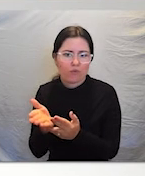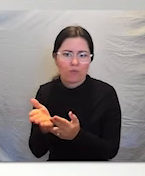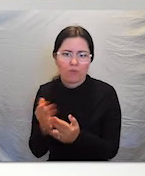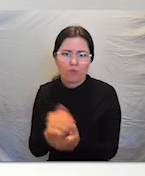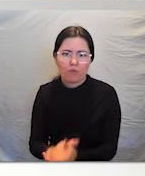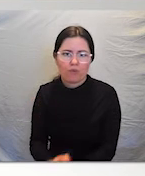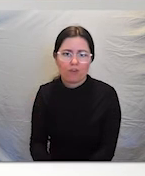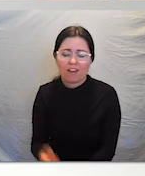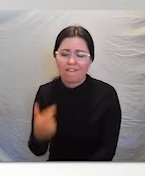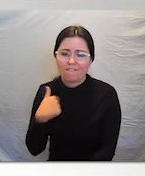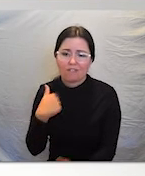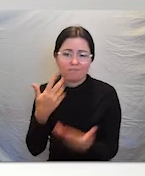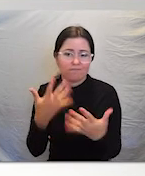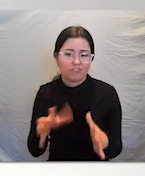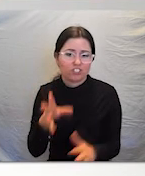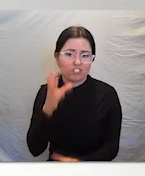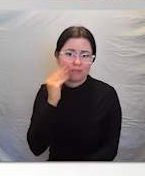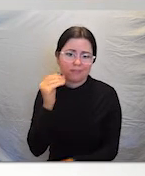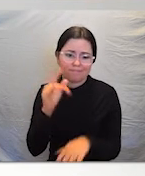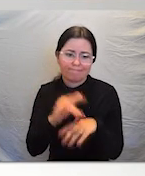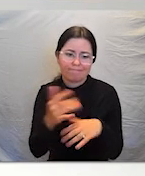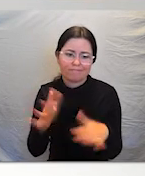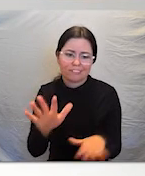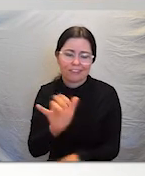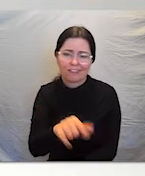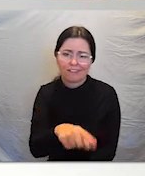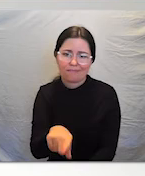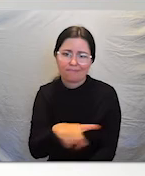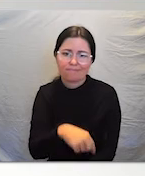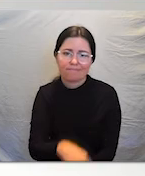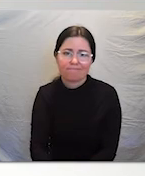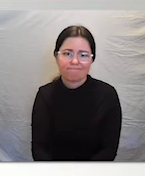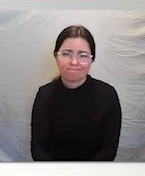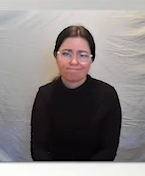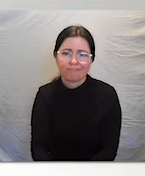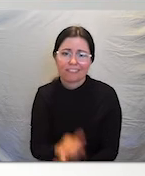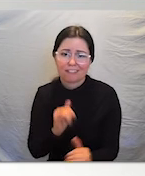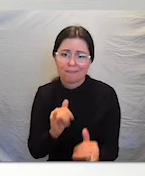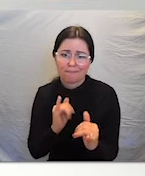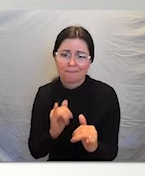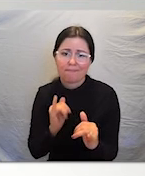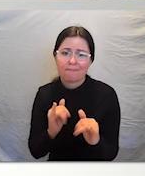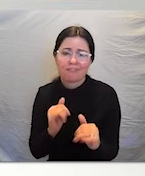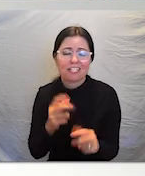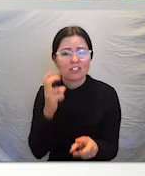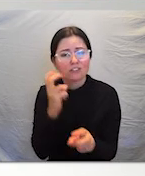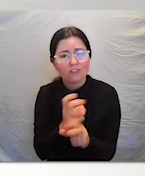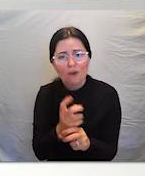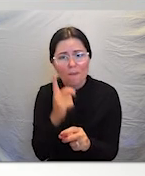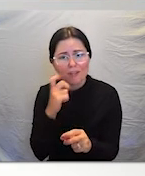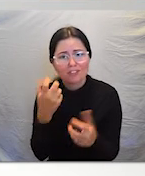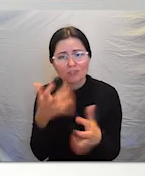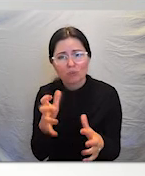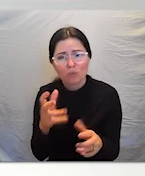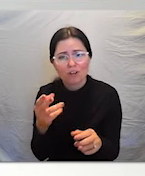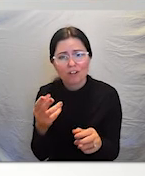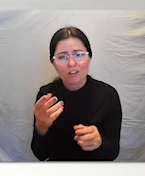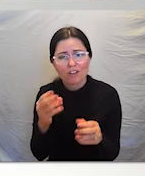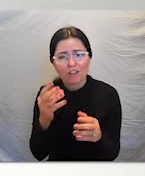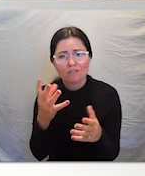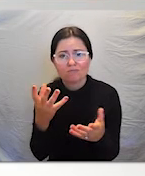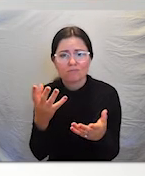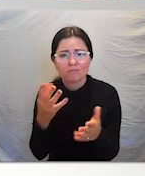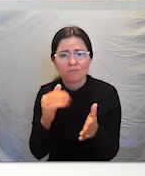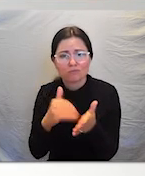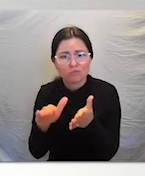I've been there, done that too. So it's difficult because you don't want to lose your job that you're so used to, but at the